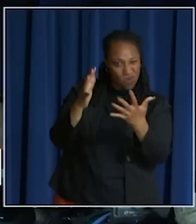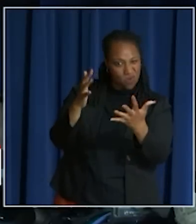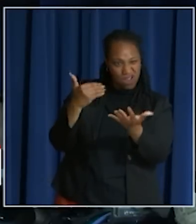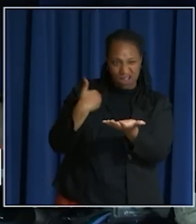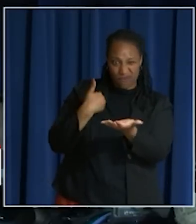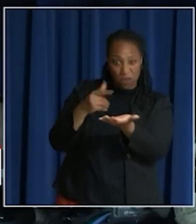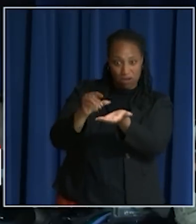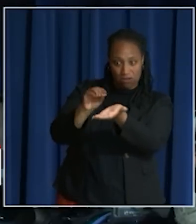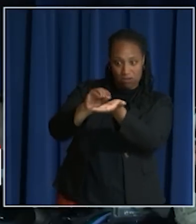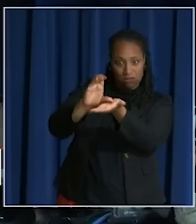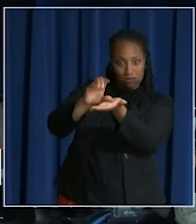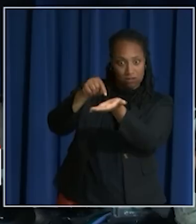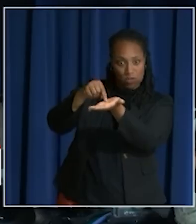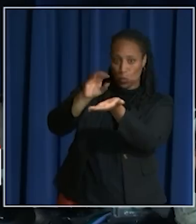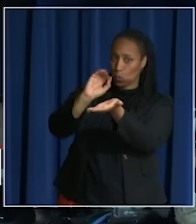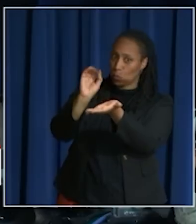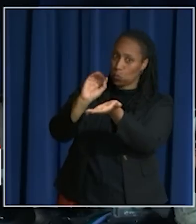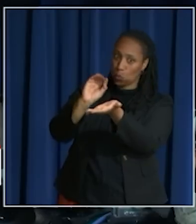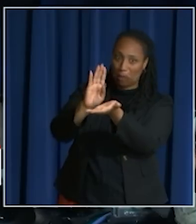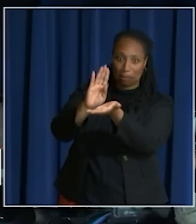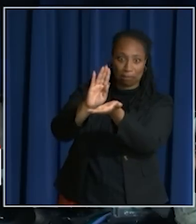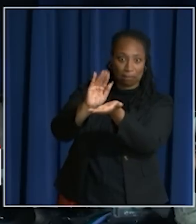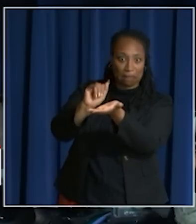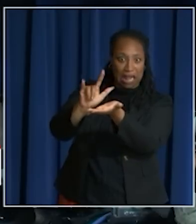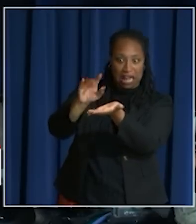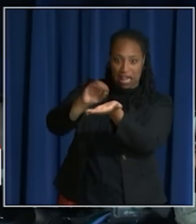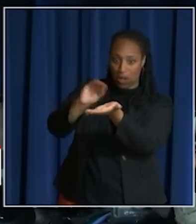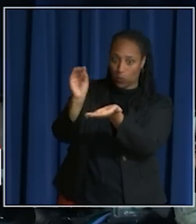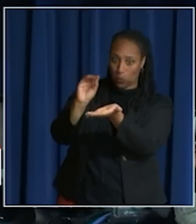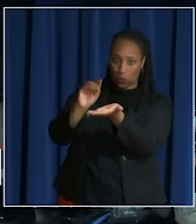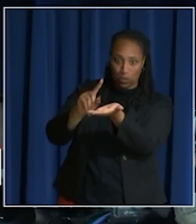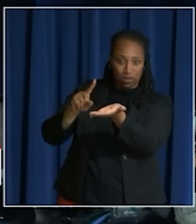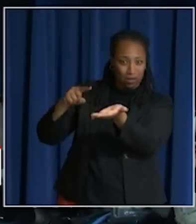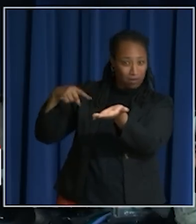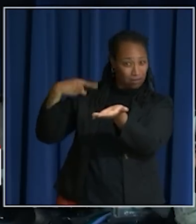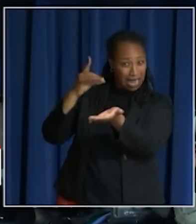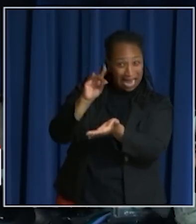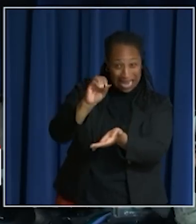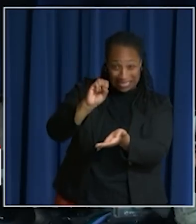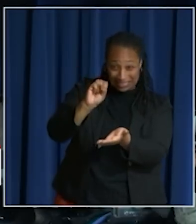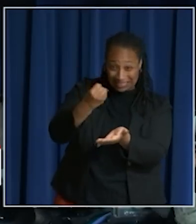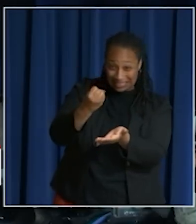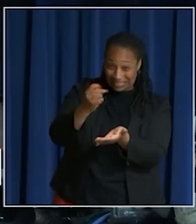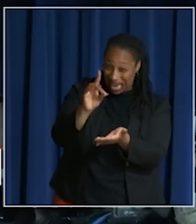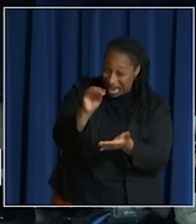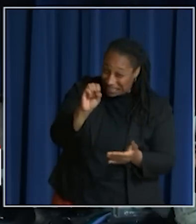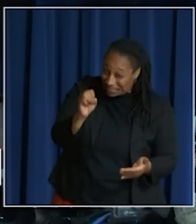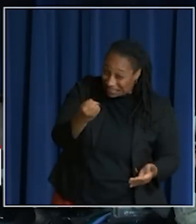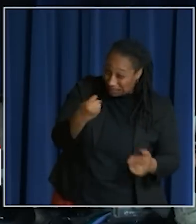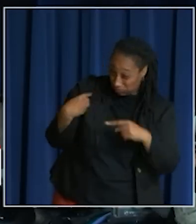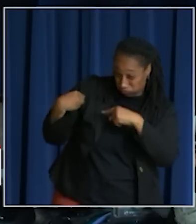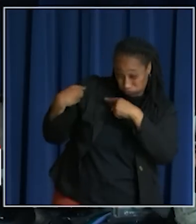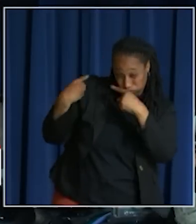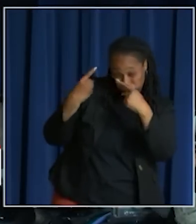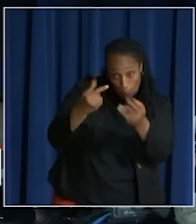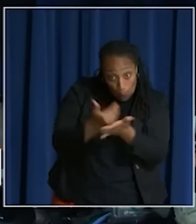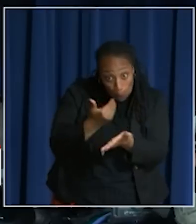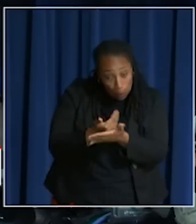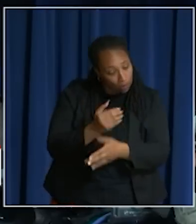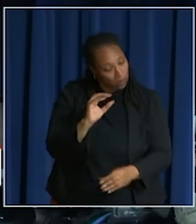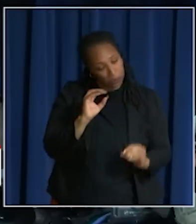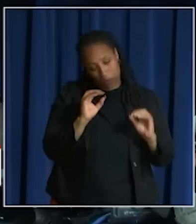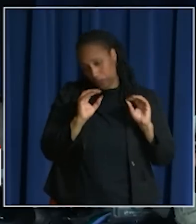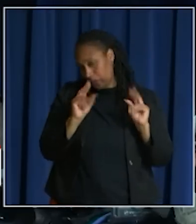I think since the mid-90s. So that's not anything new to our system. We do,